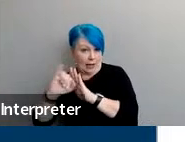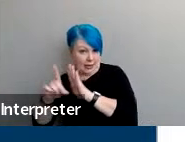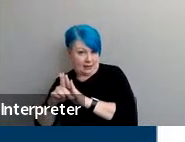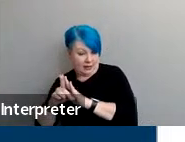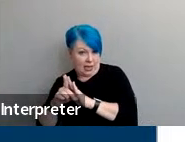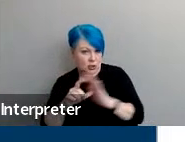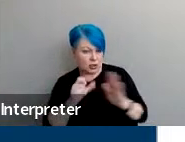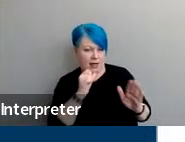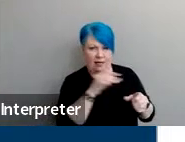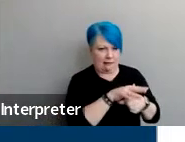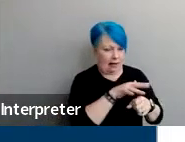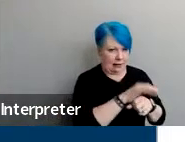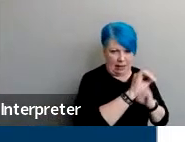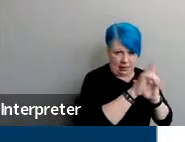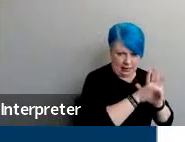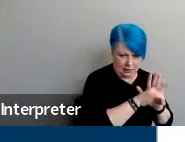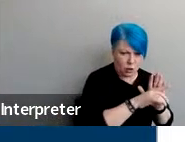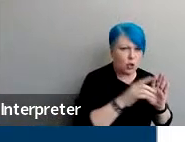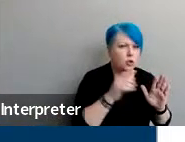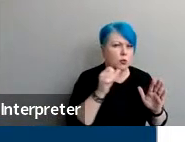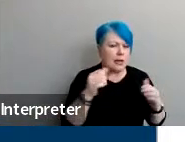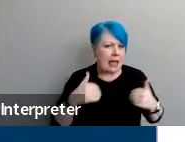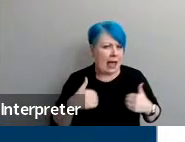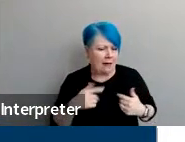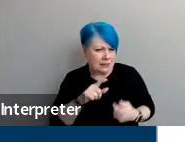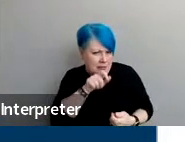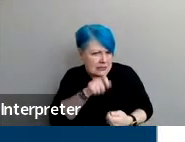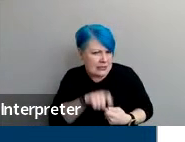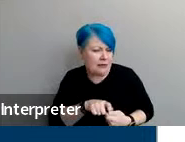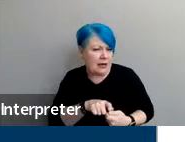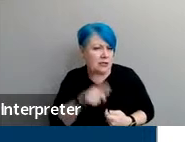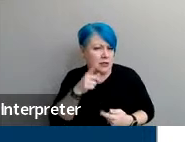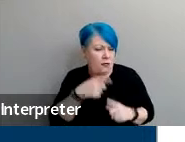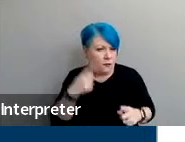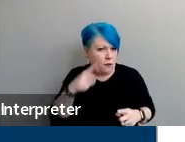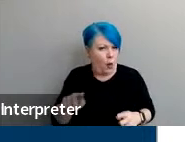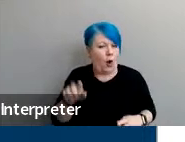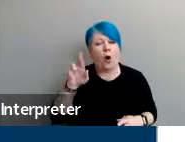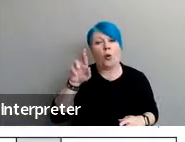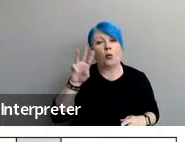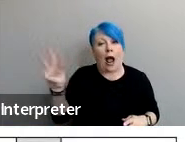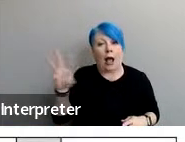specific details from Melville and Parkwood about what sort of over-identification is